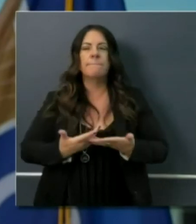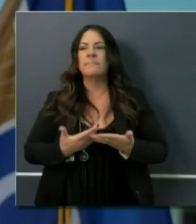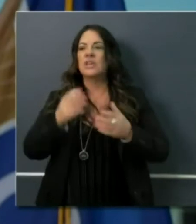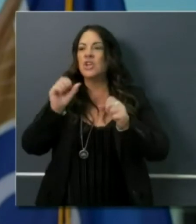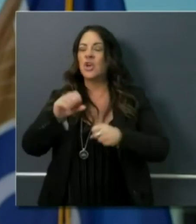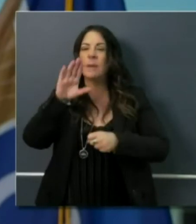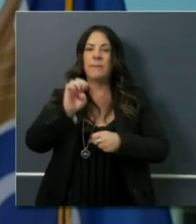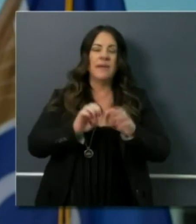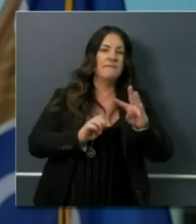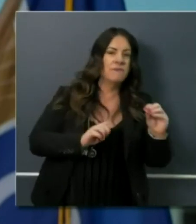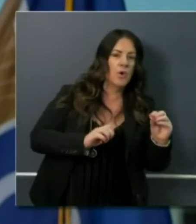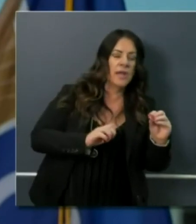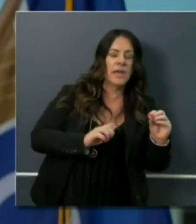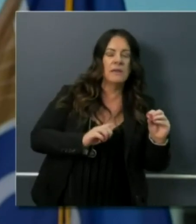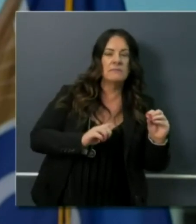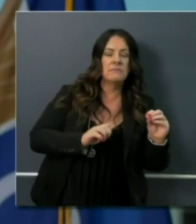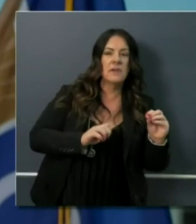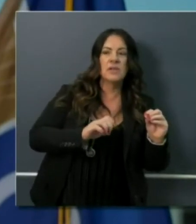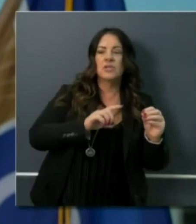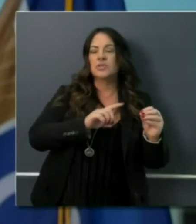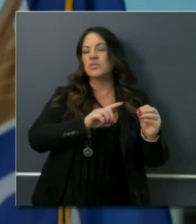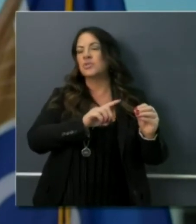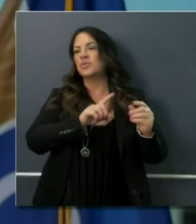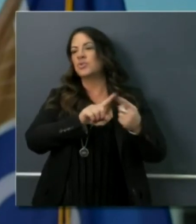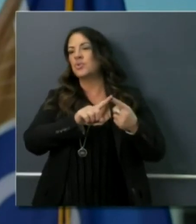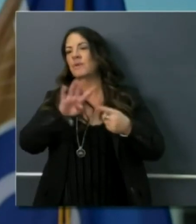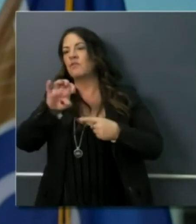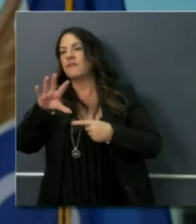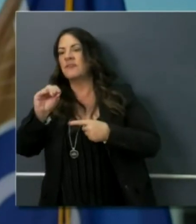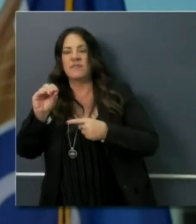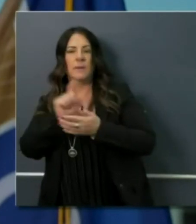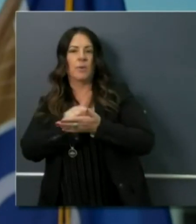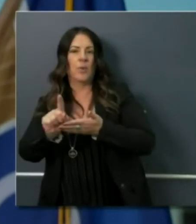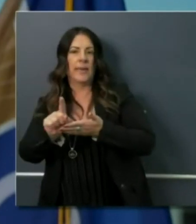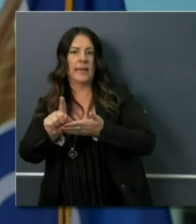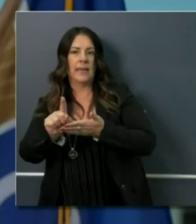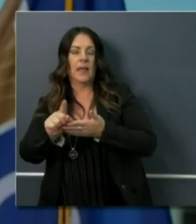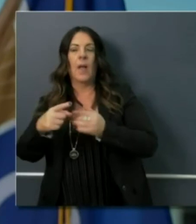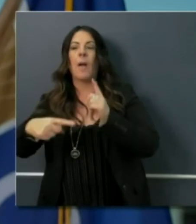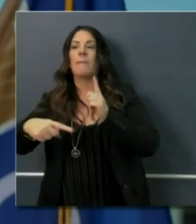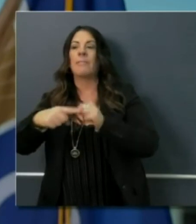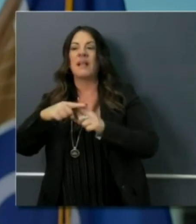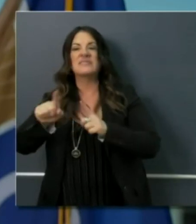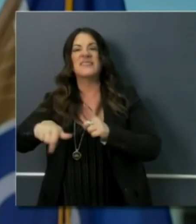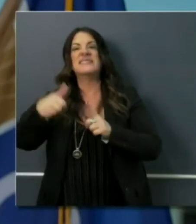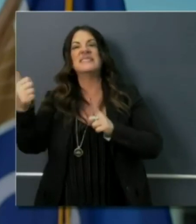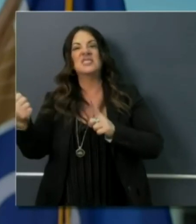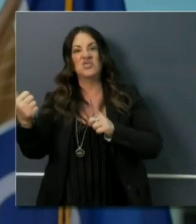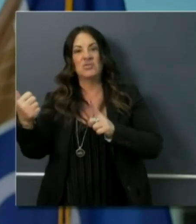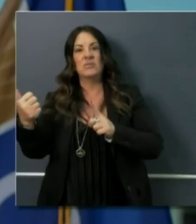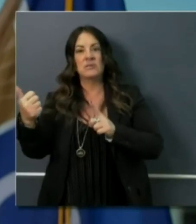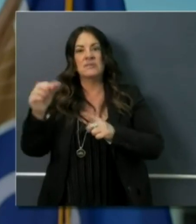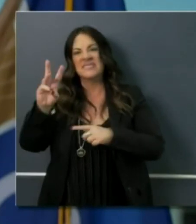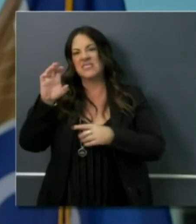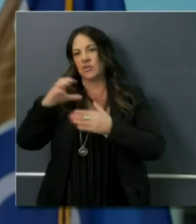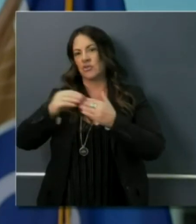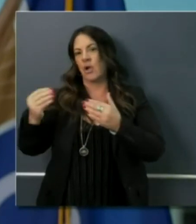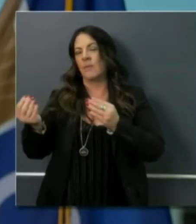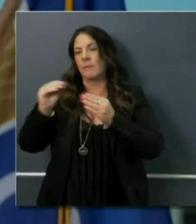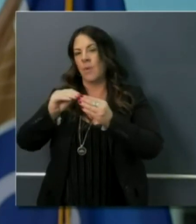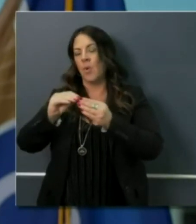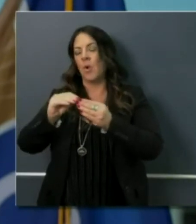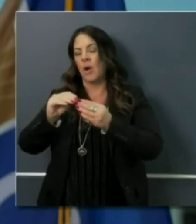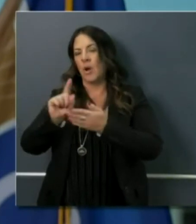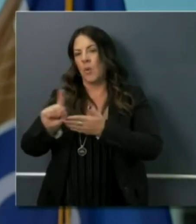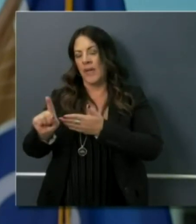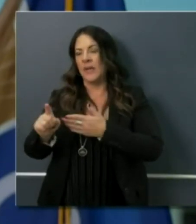high as $450 a week, plus the capacity to earn an additional, or at least receive an additional